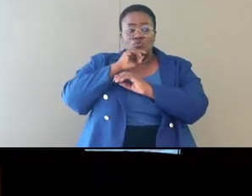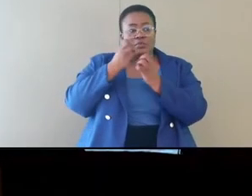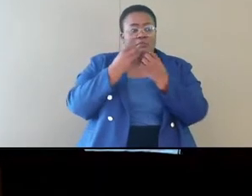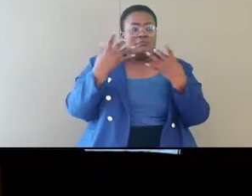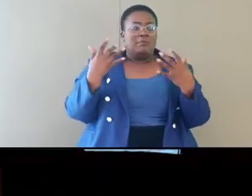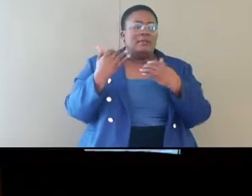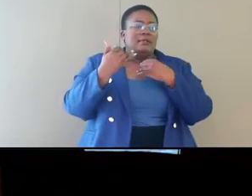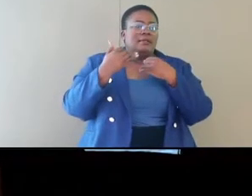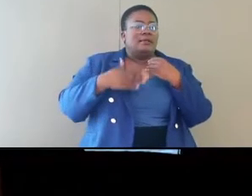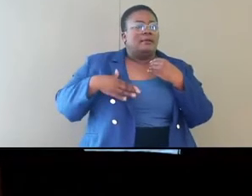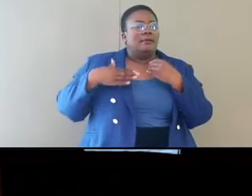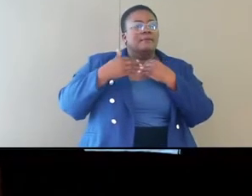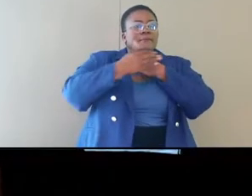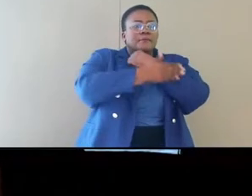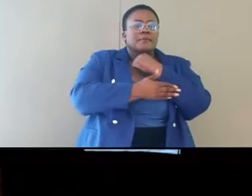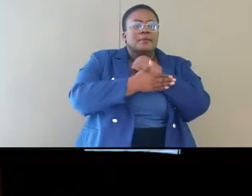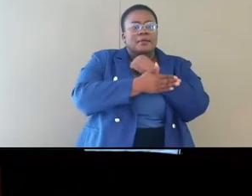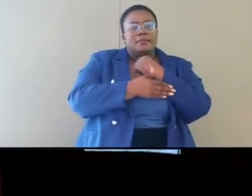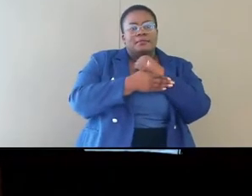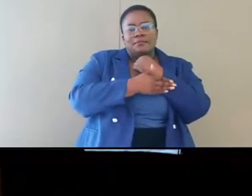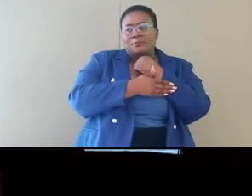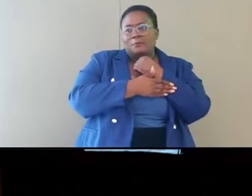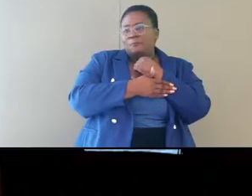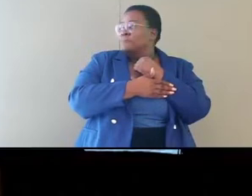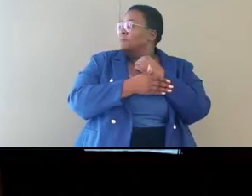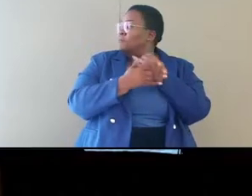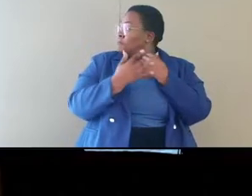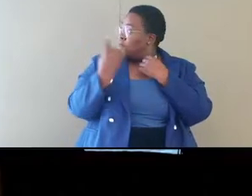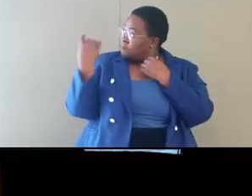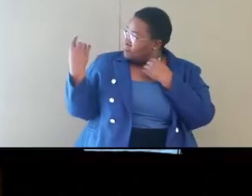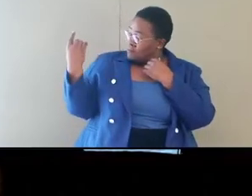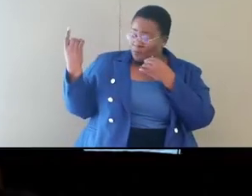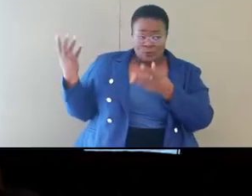They've recently published their updated poverty lines. So, this is what they are.